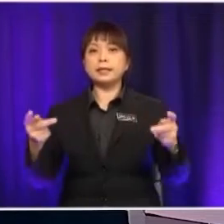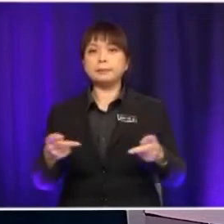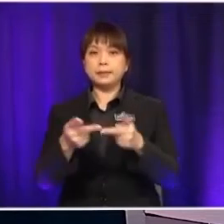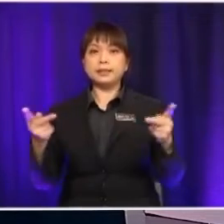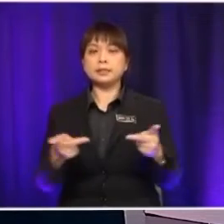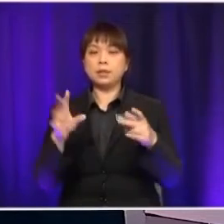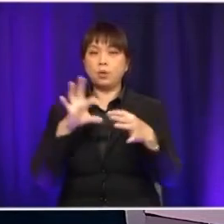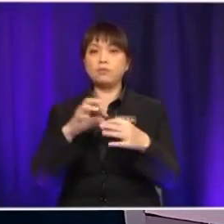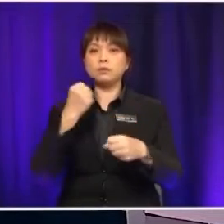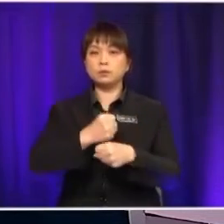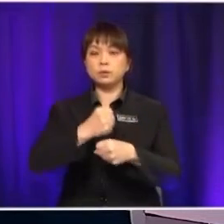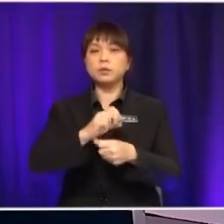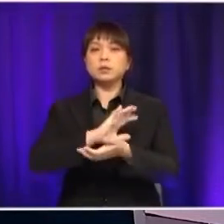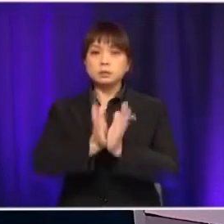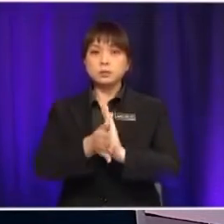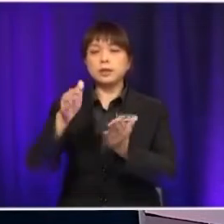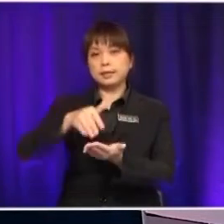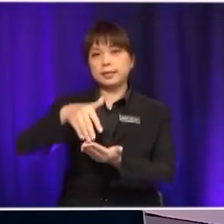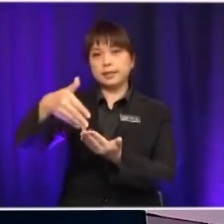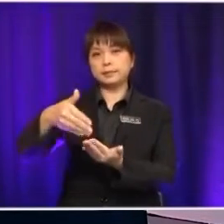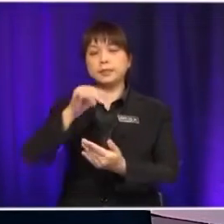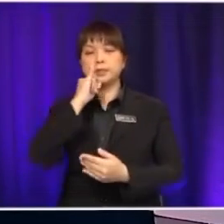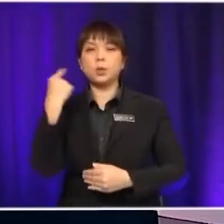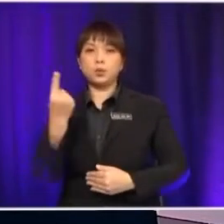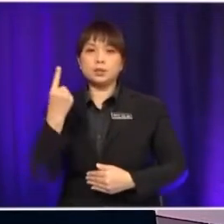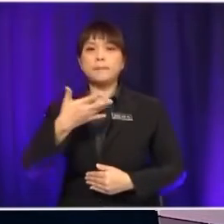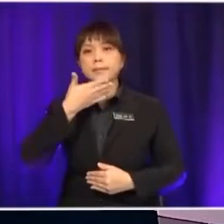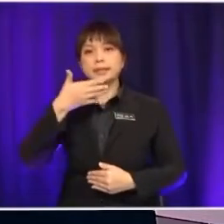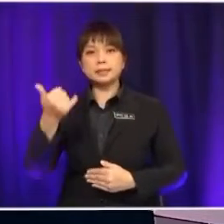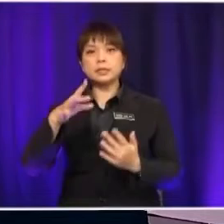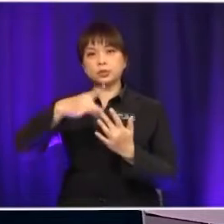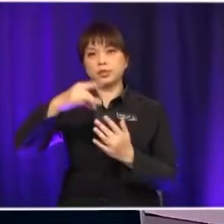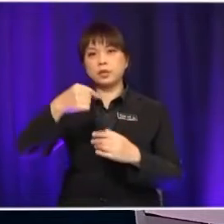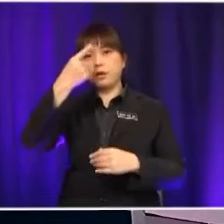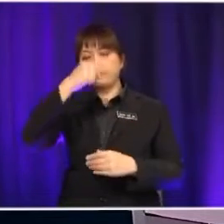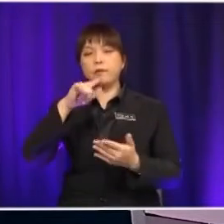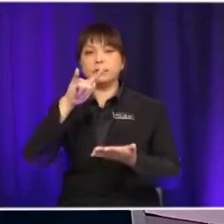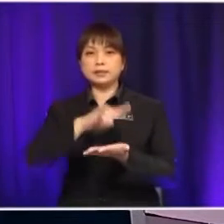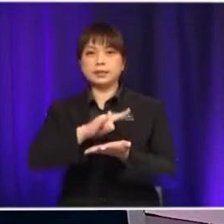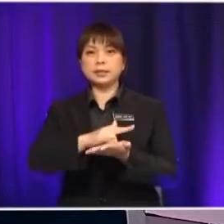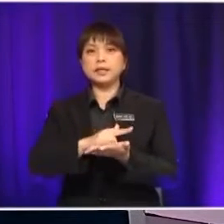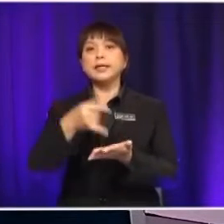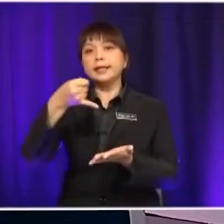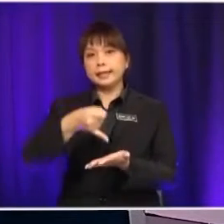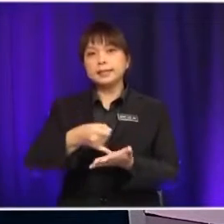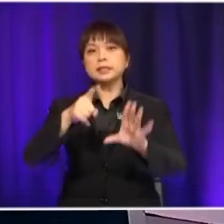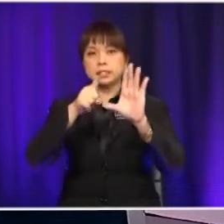limited space, so a laptop is always a better choice for that. So it depends of what kind of